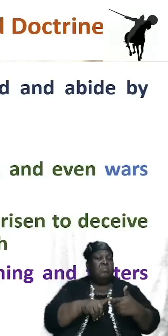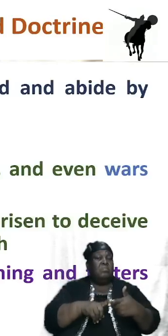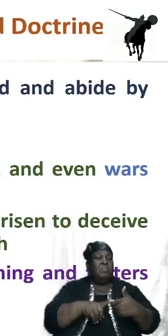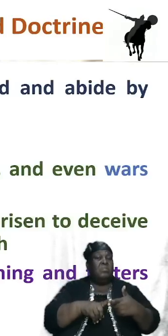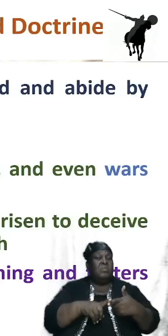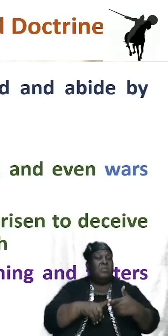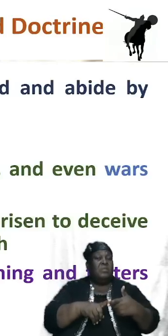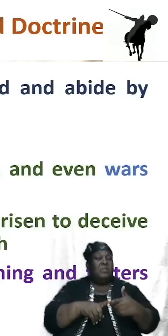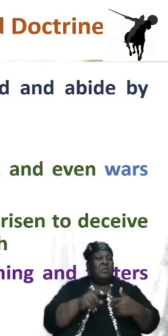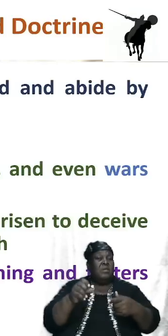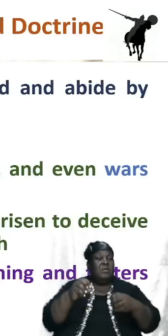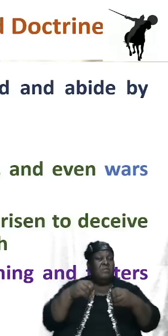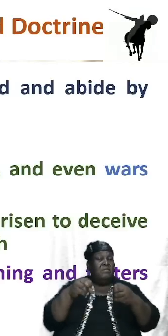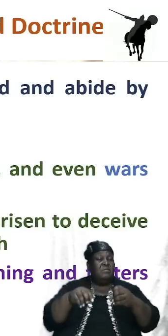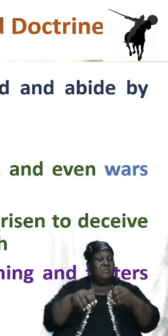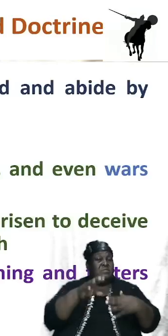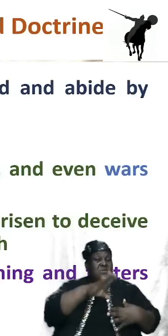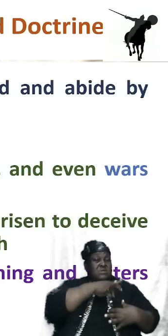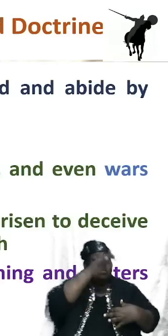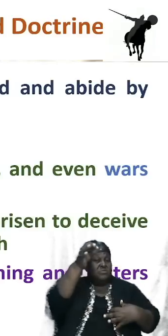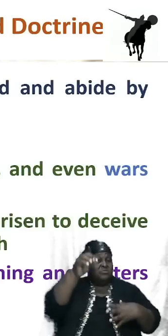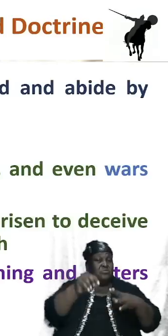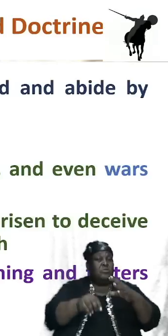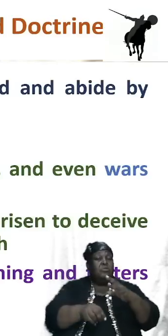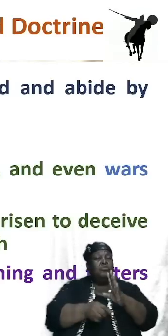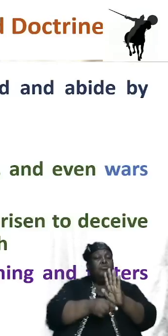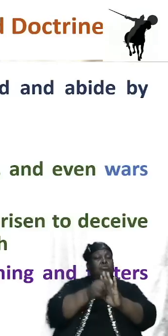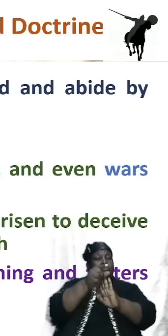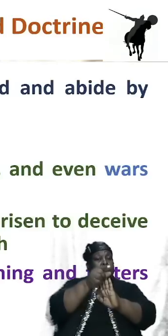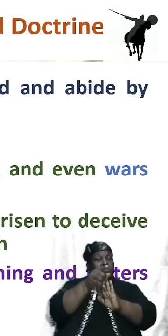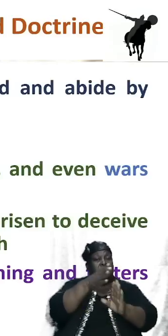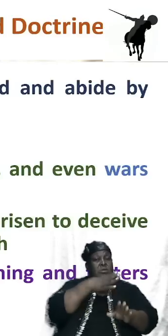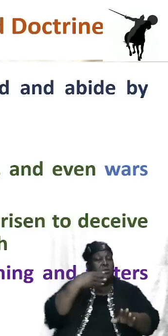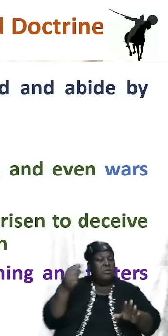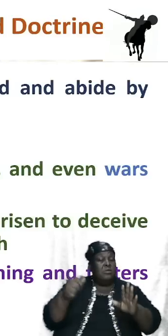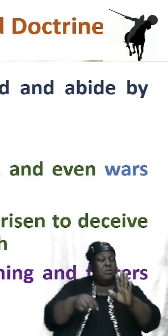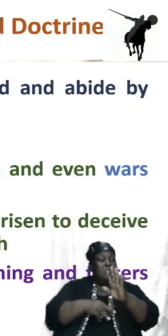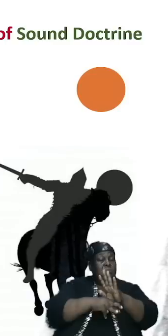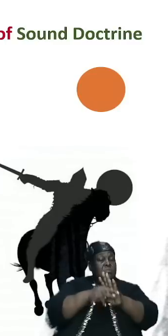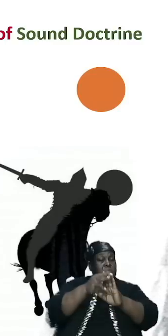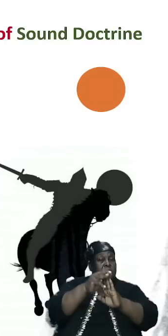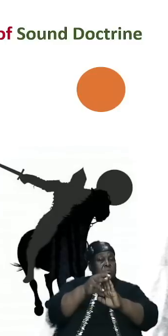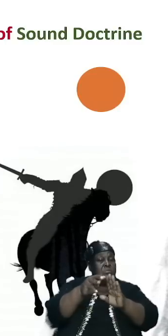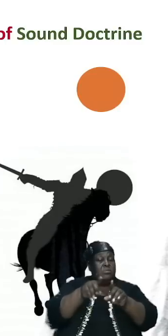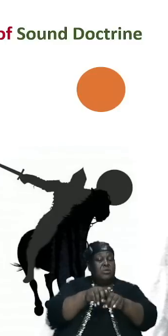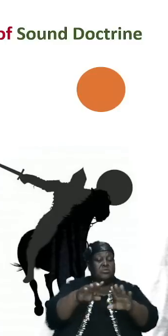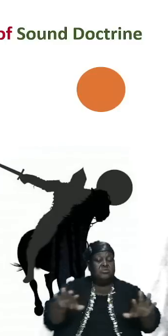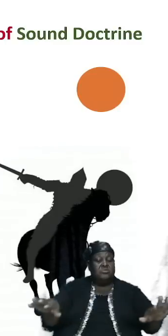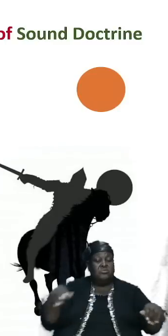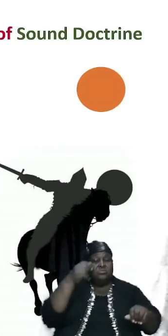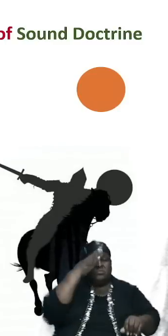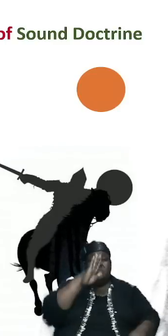growth and maturity as a child of God. Now,